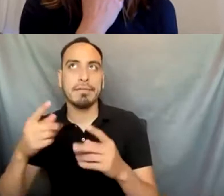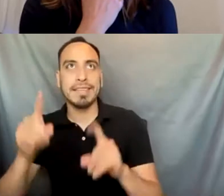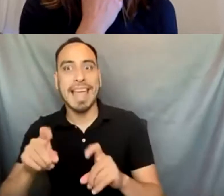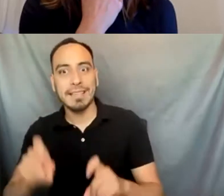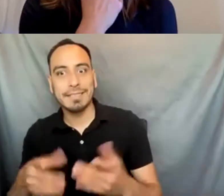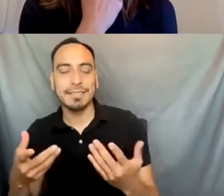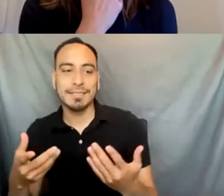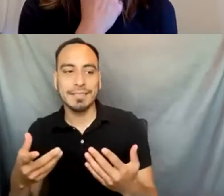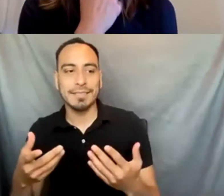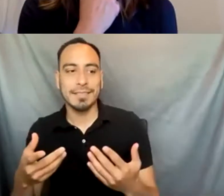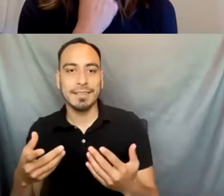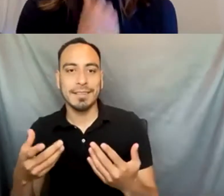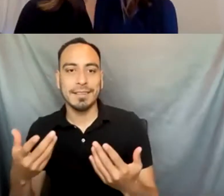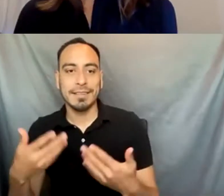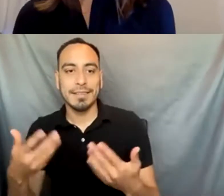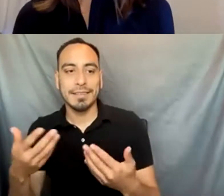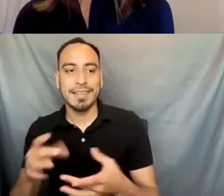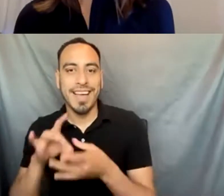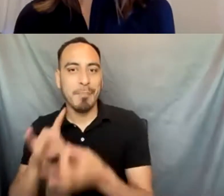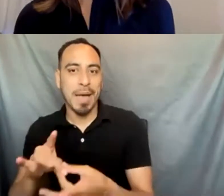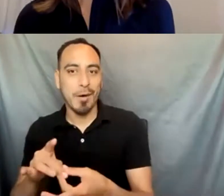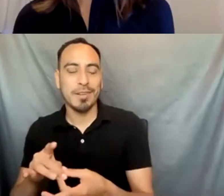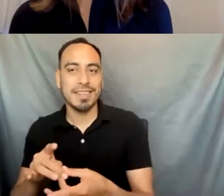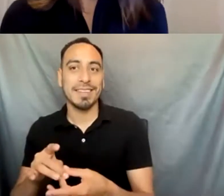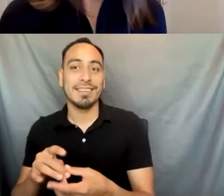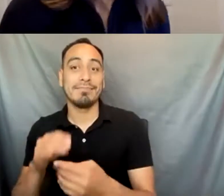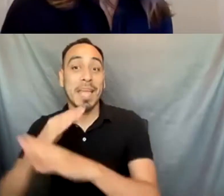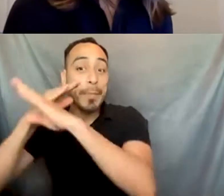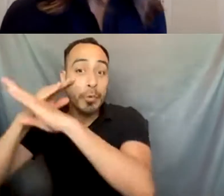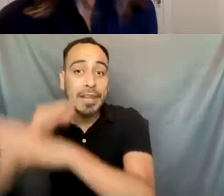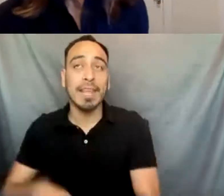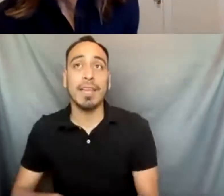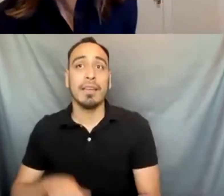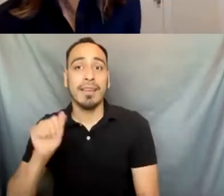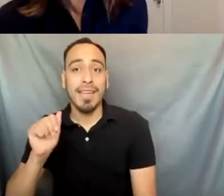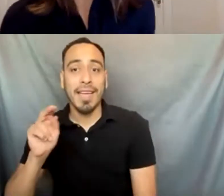specifically around immunity antibodies? Yeah, so